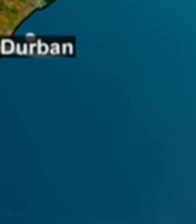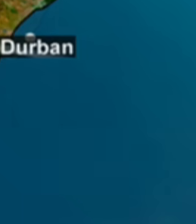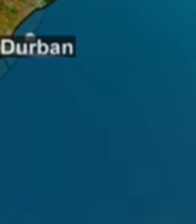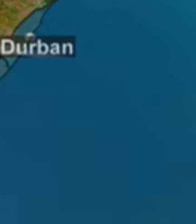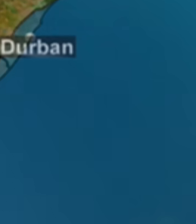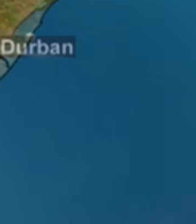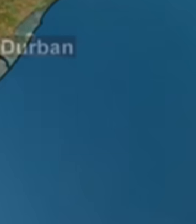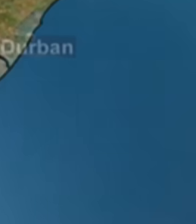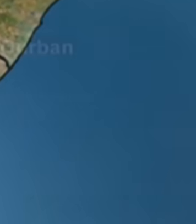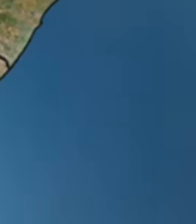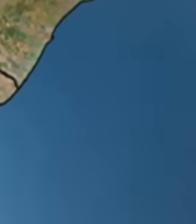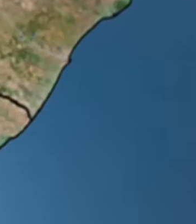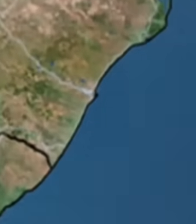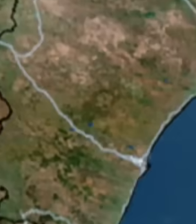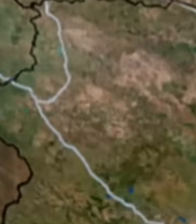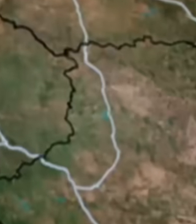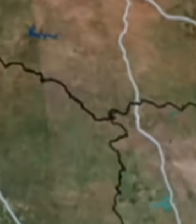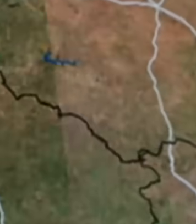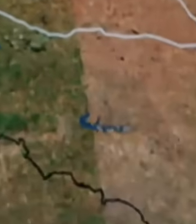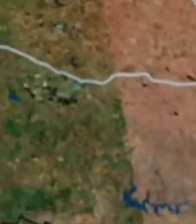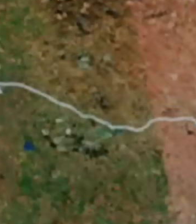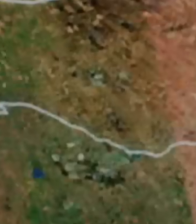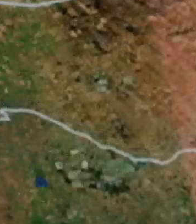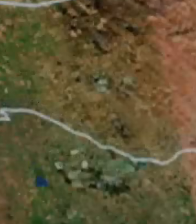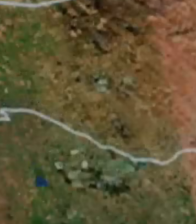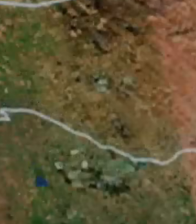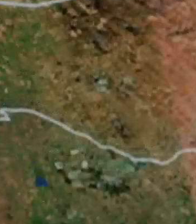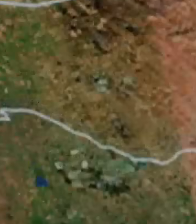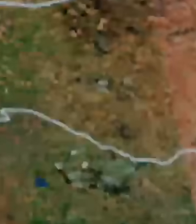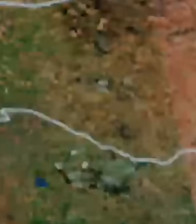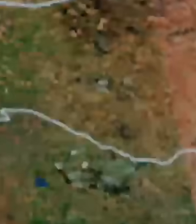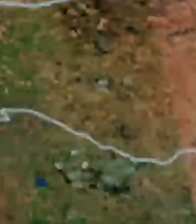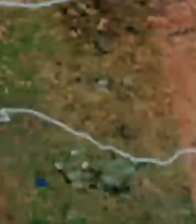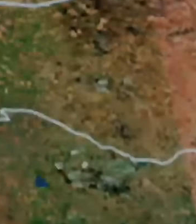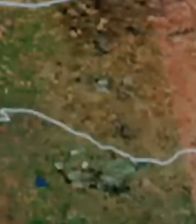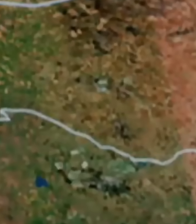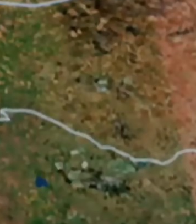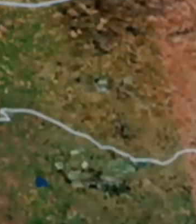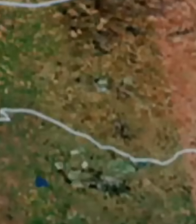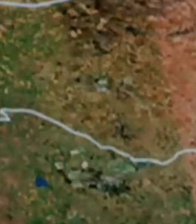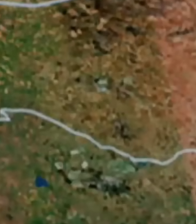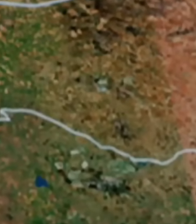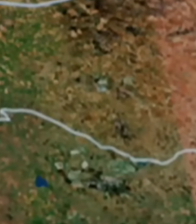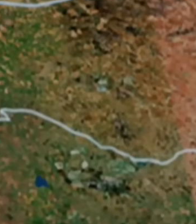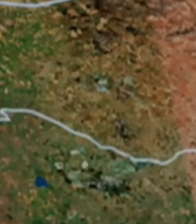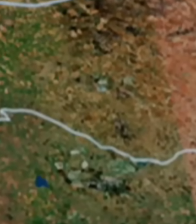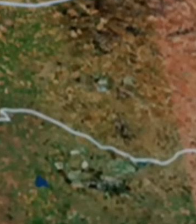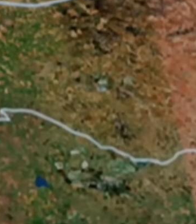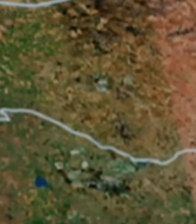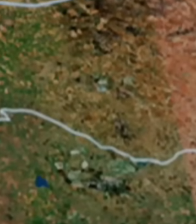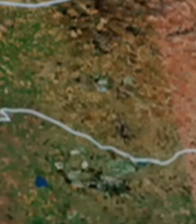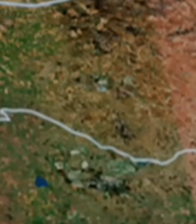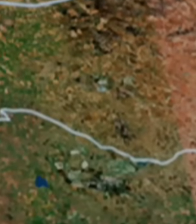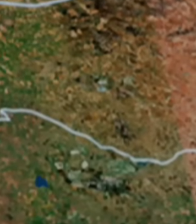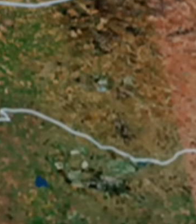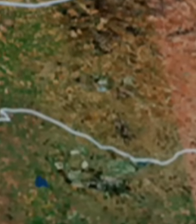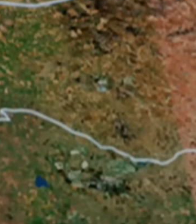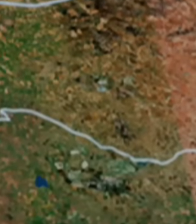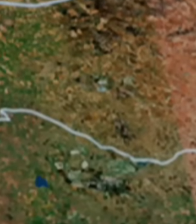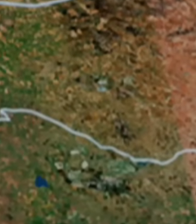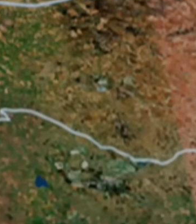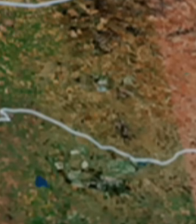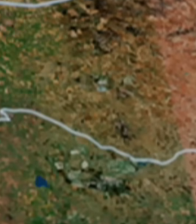mono ha o moya matla e lebetseng boholo bana ha di kgatenteng mahloke di ala ha ja sa motho boholo ba gauteng ho hlokomela fela ho tla hle o phole re kgati di rita fela ho leshome le